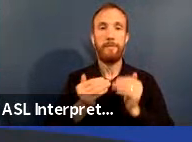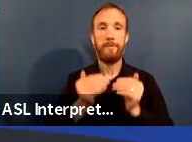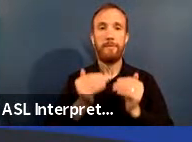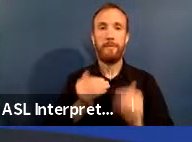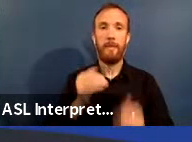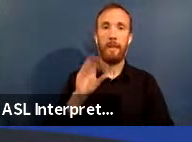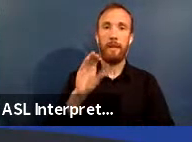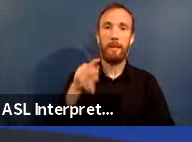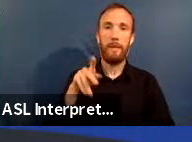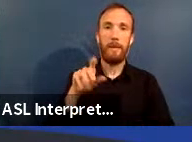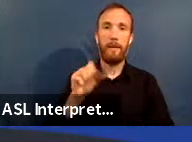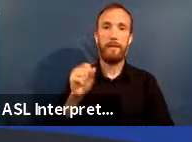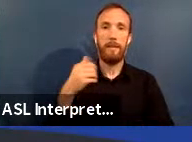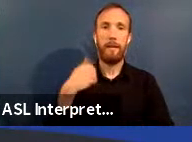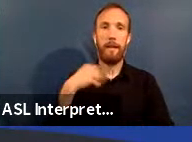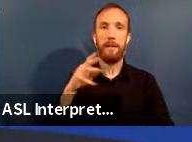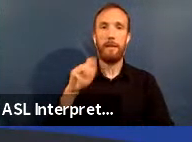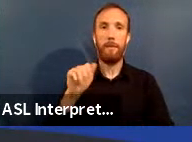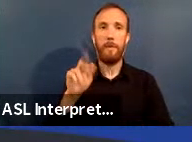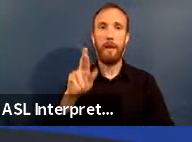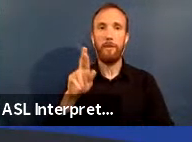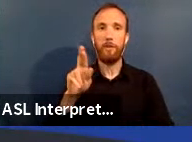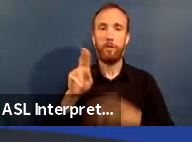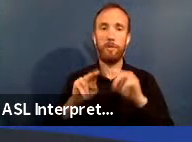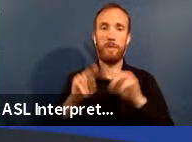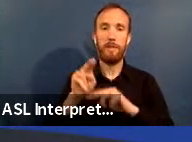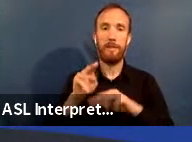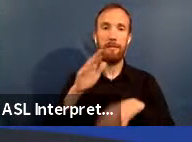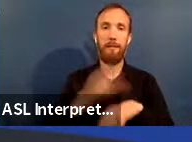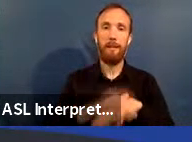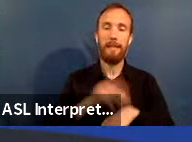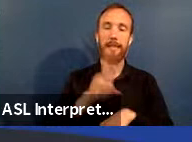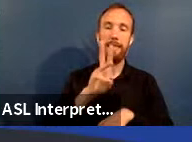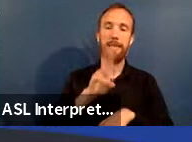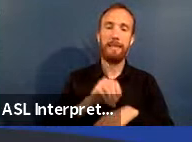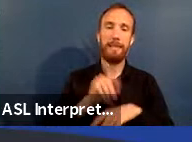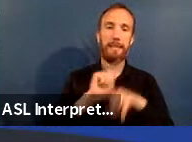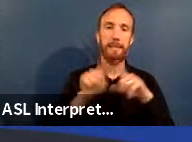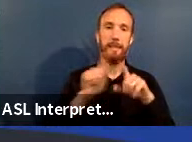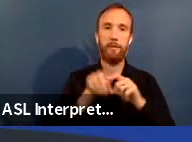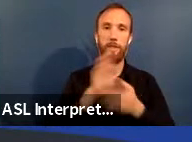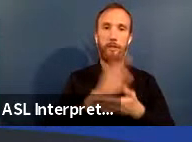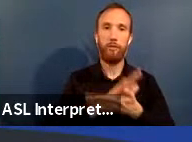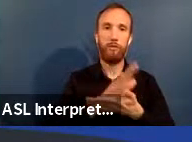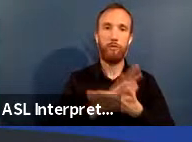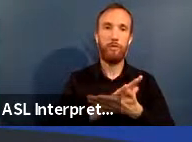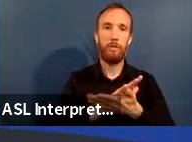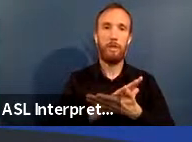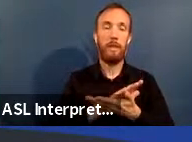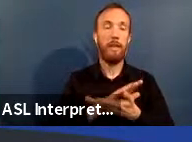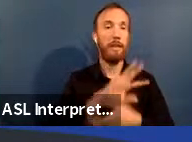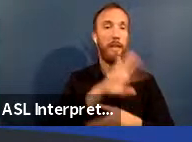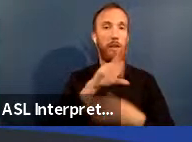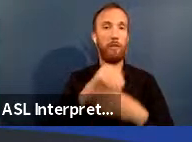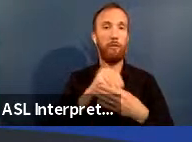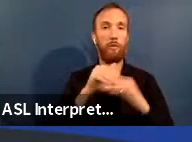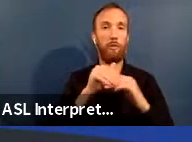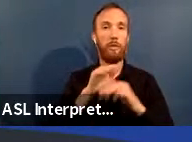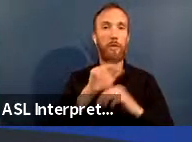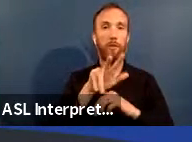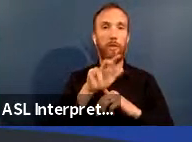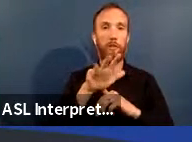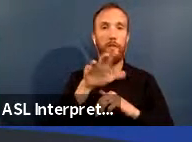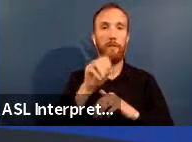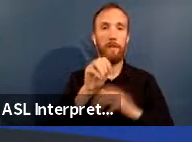has modular buildings at nearly 60 campuses that house approximately 350 classrooms. Over the